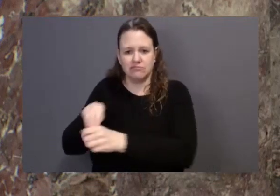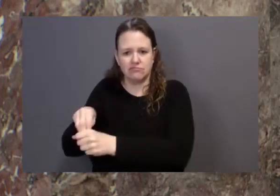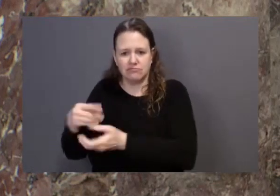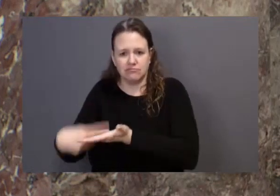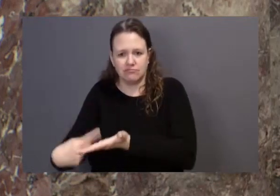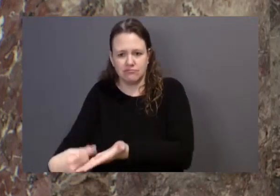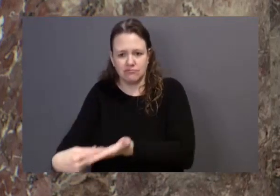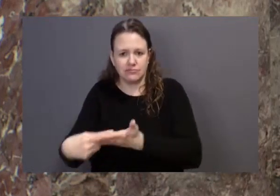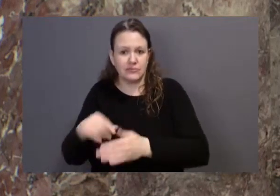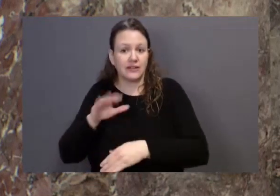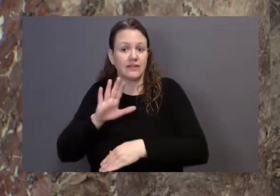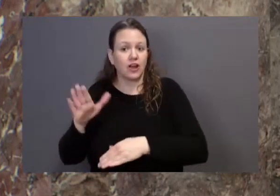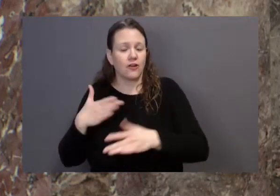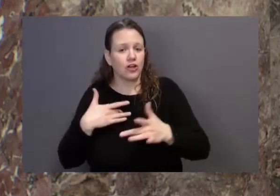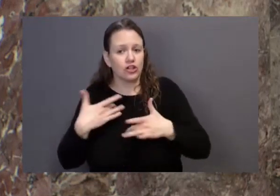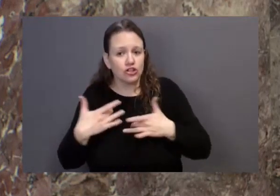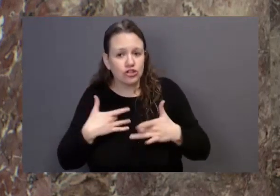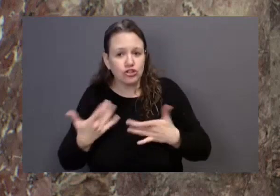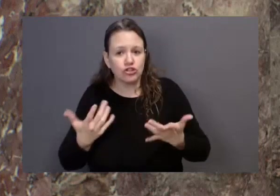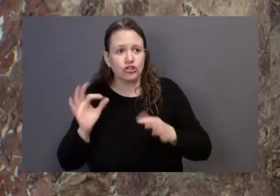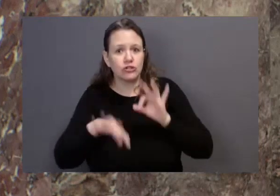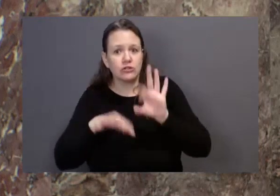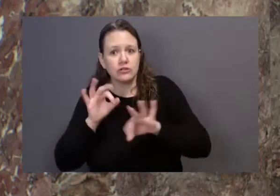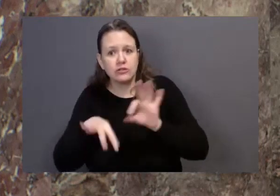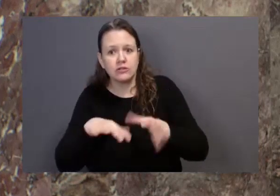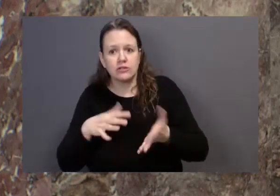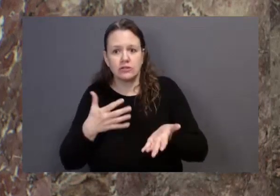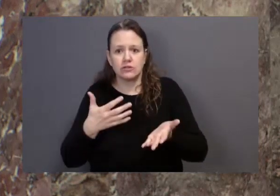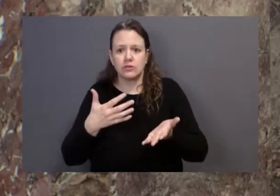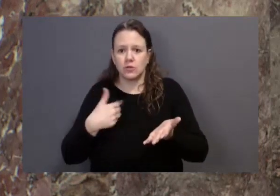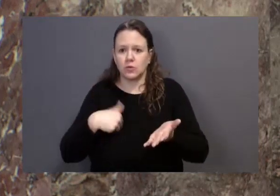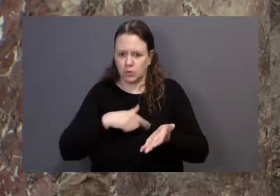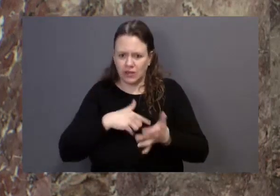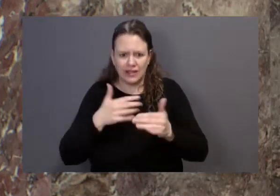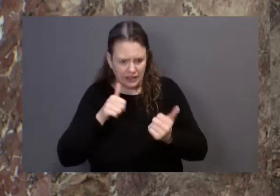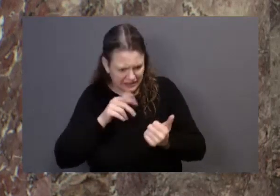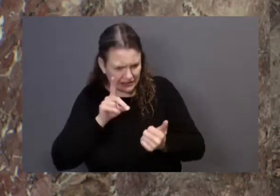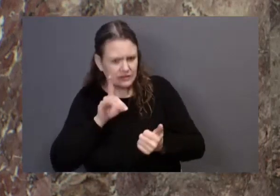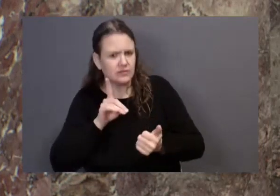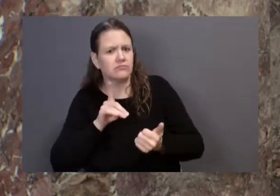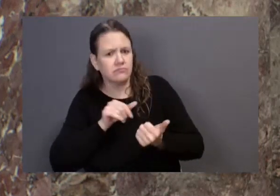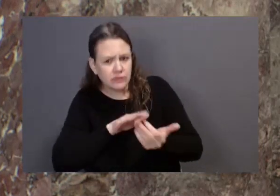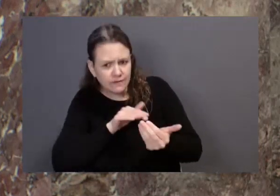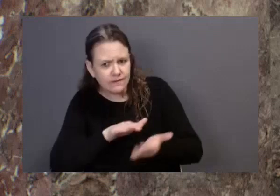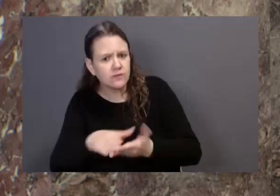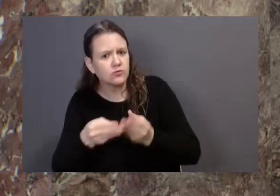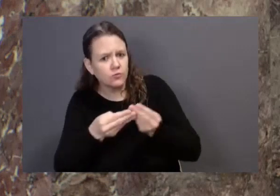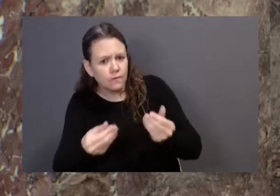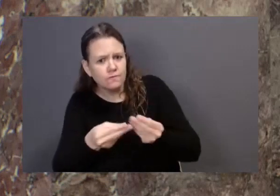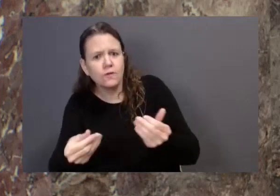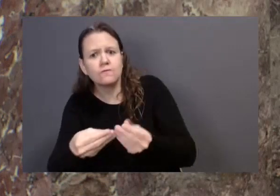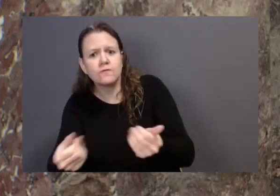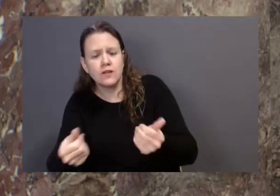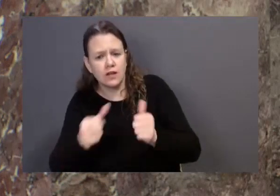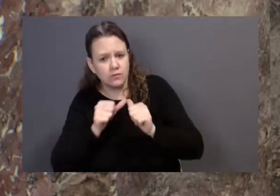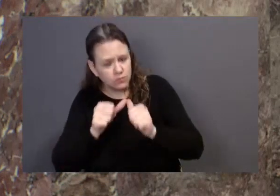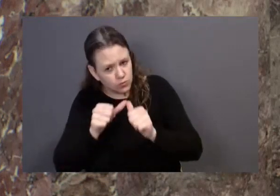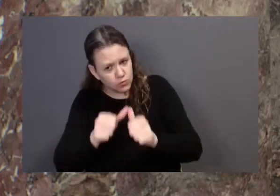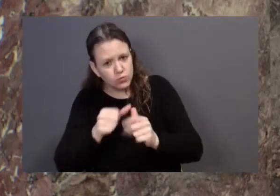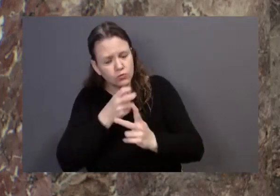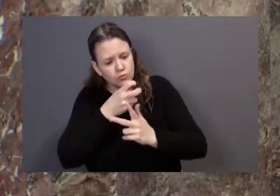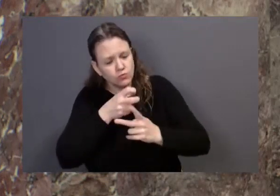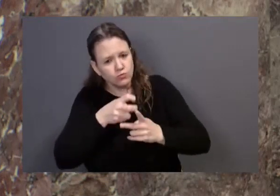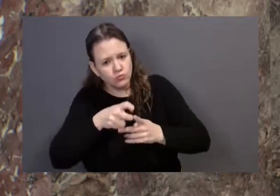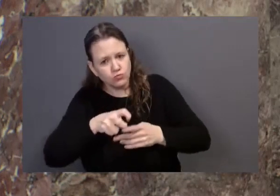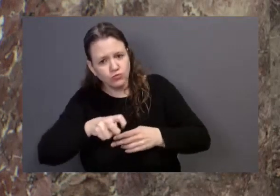in place since day one. And, Honourable Speaker, the transition will continue regardless of the judicial review